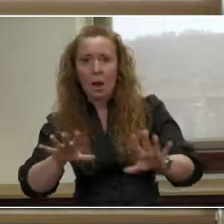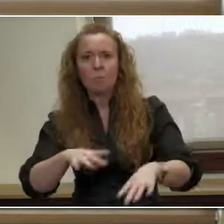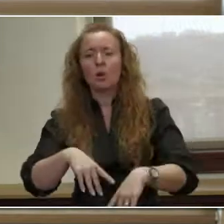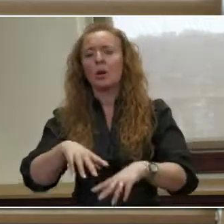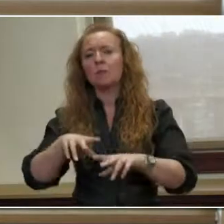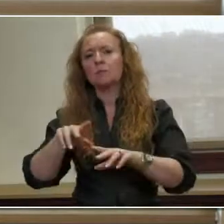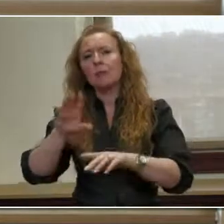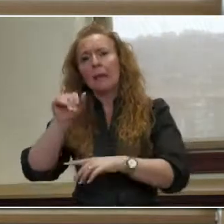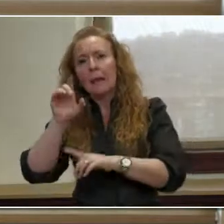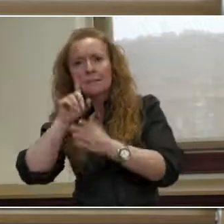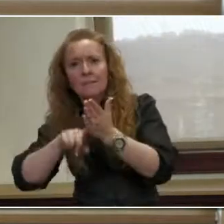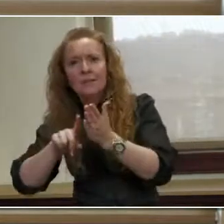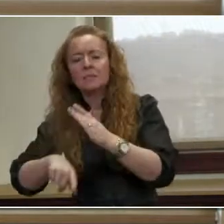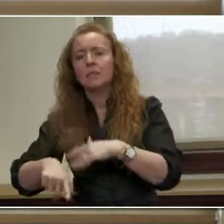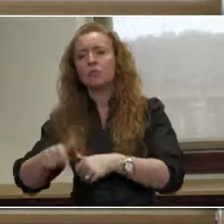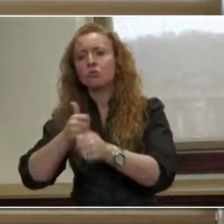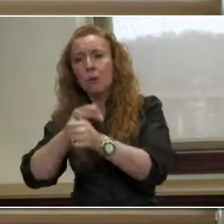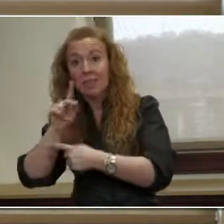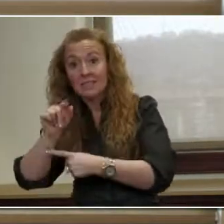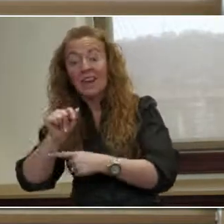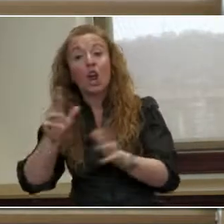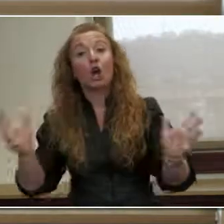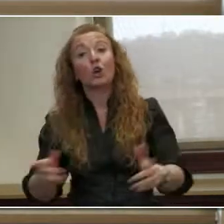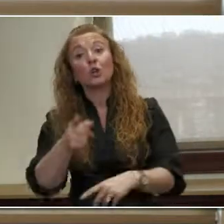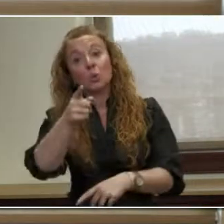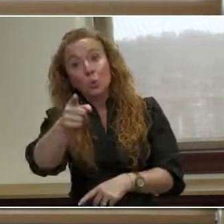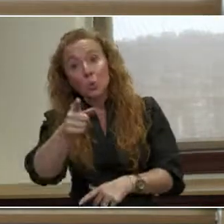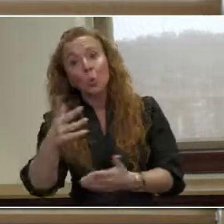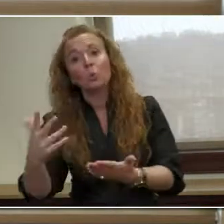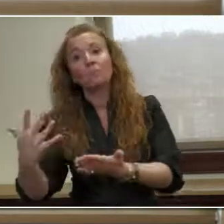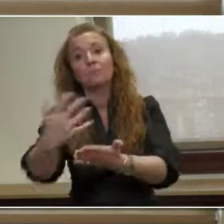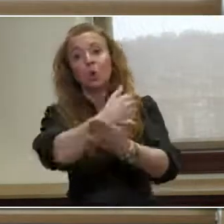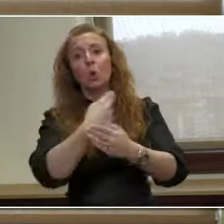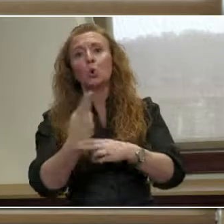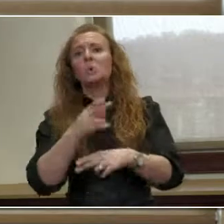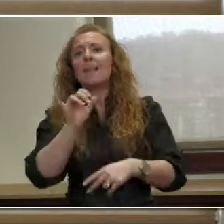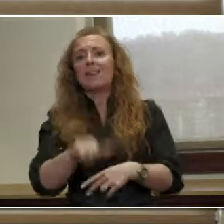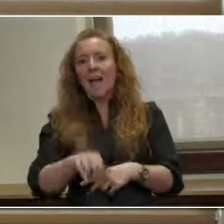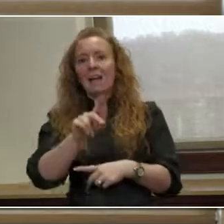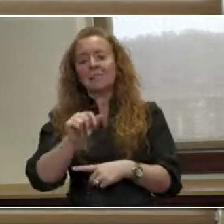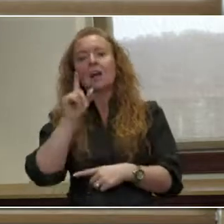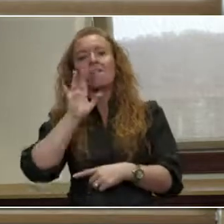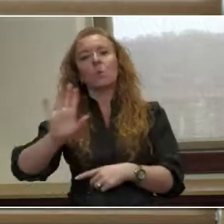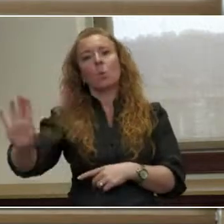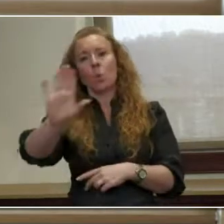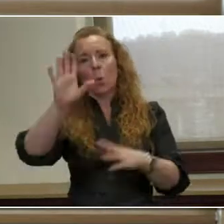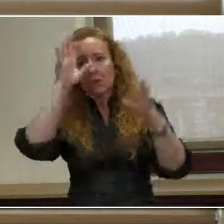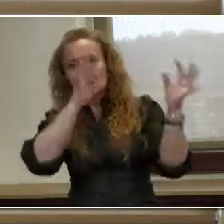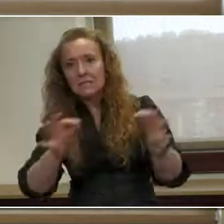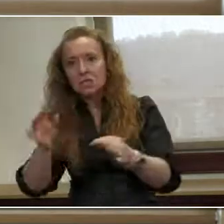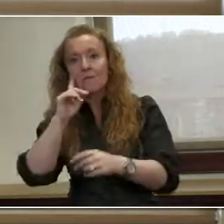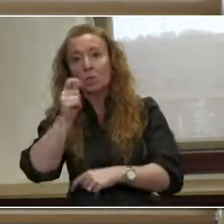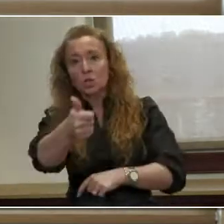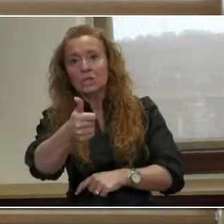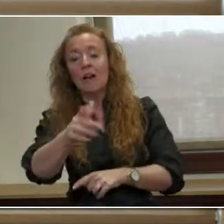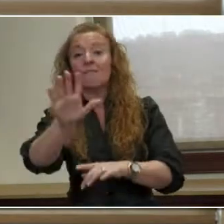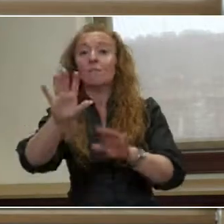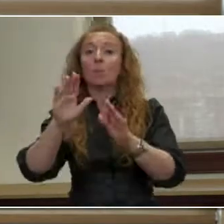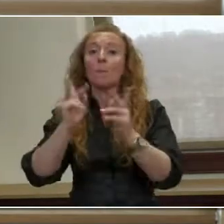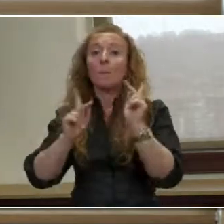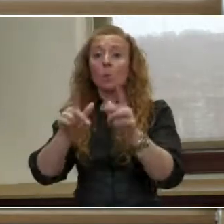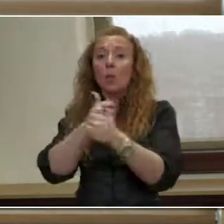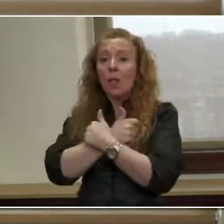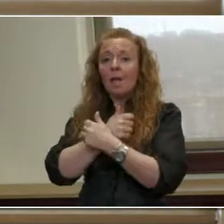data. I encourage you to use the data we report to make informed decisions for yourself, your loved ones, and your